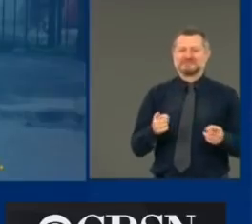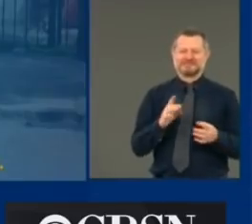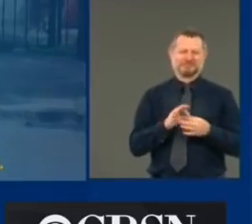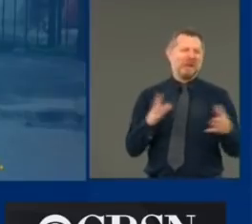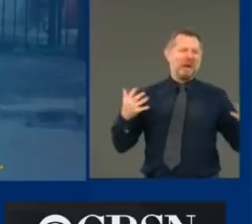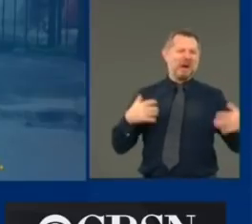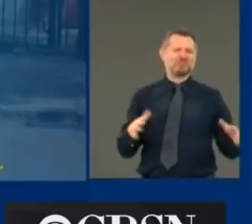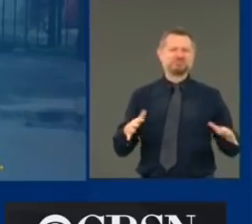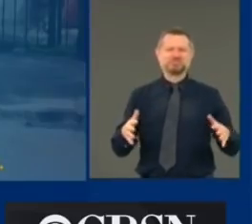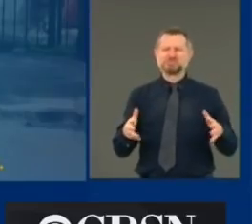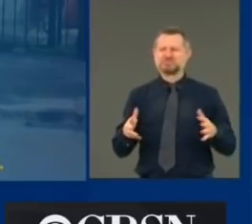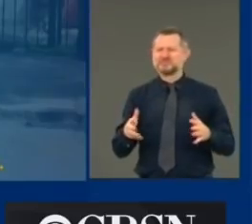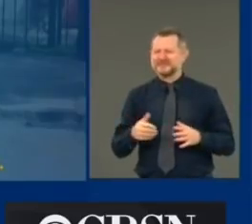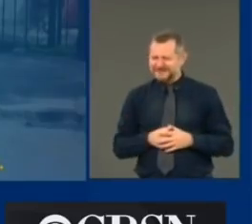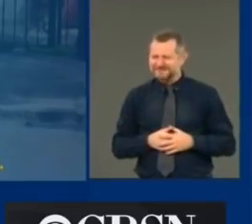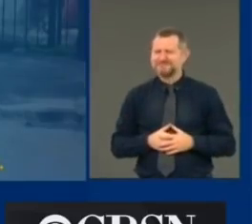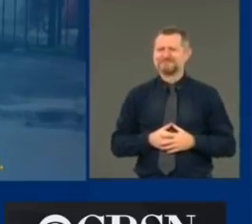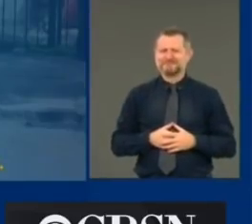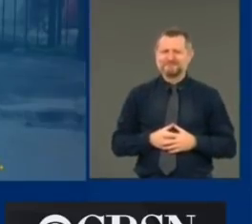these communities.